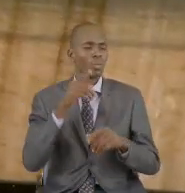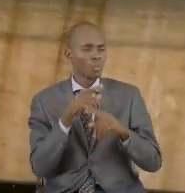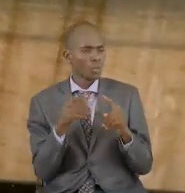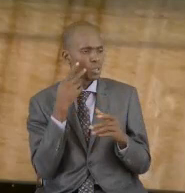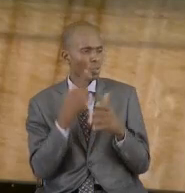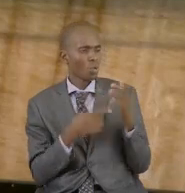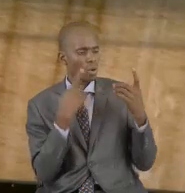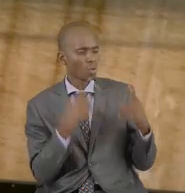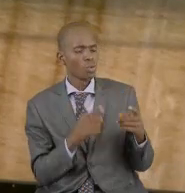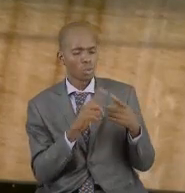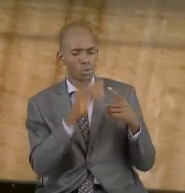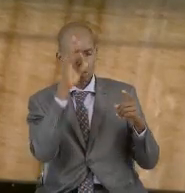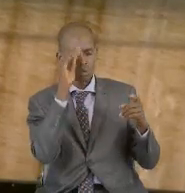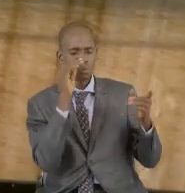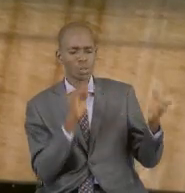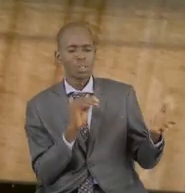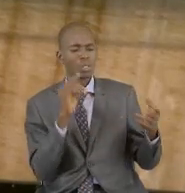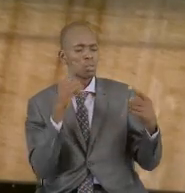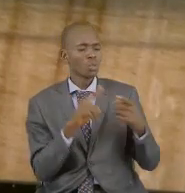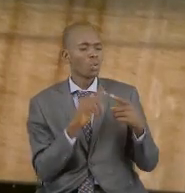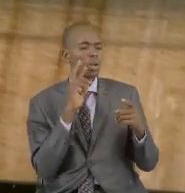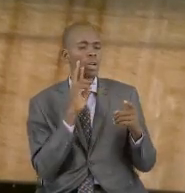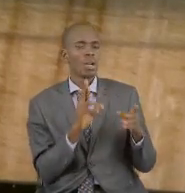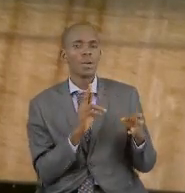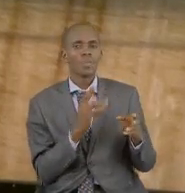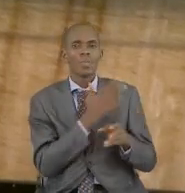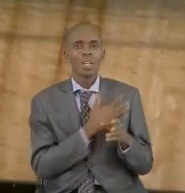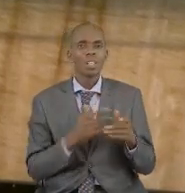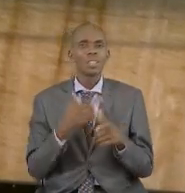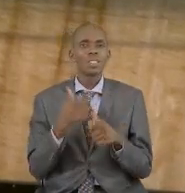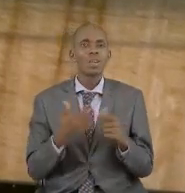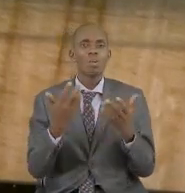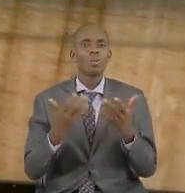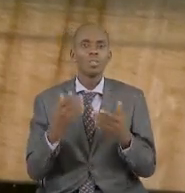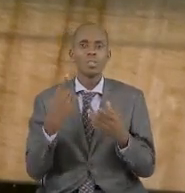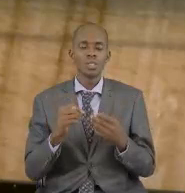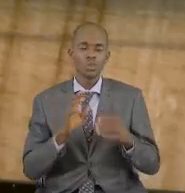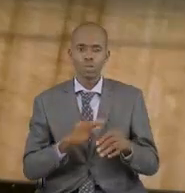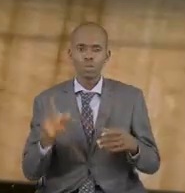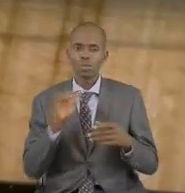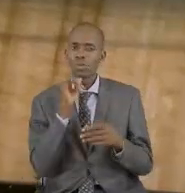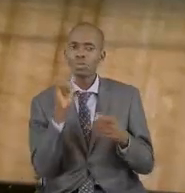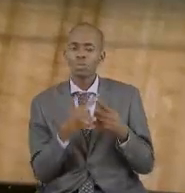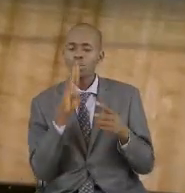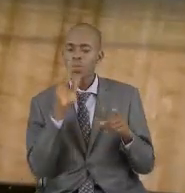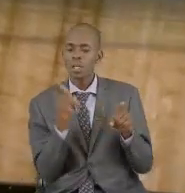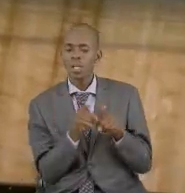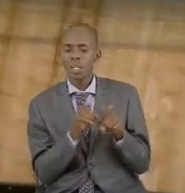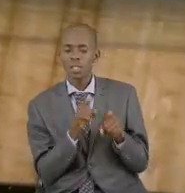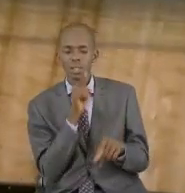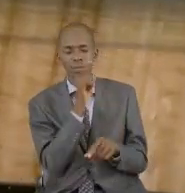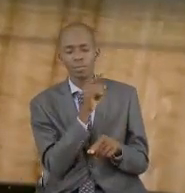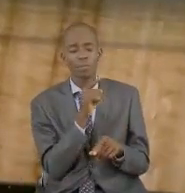her. And then they want their children not to be like that man. But no, in the case